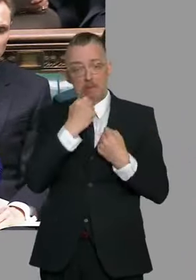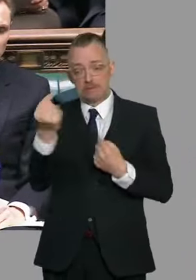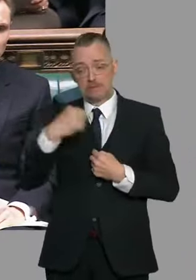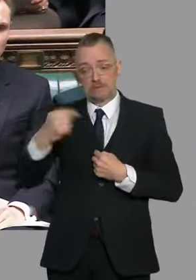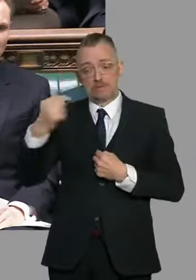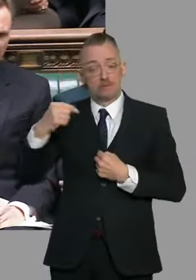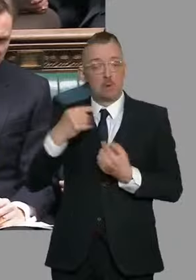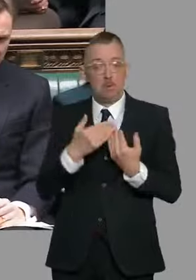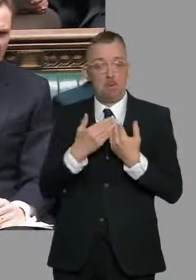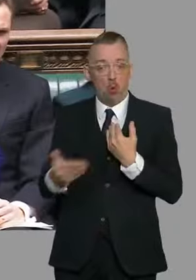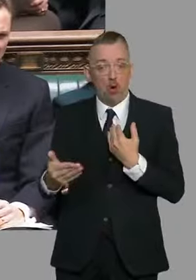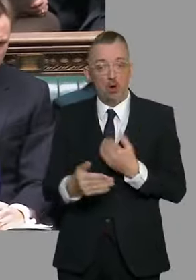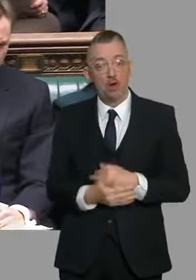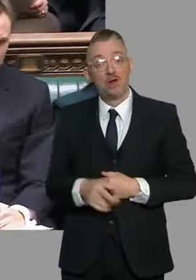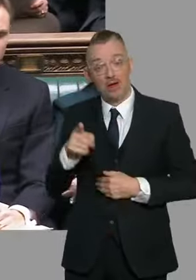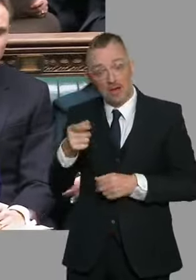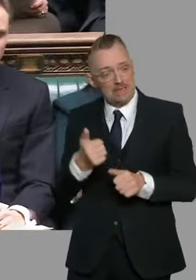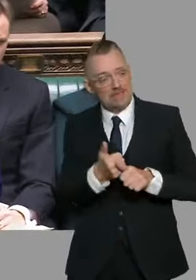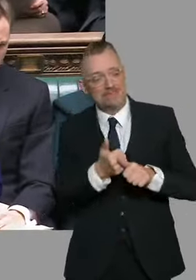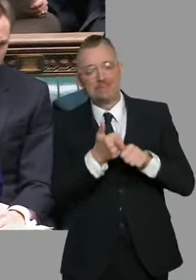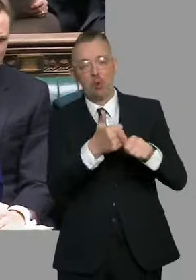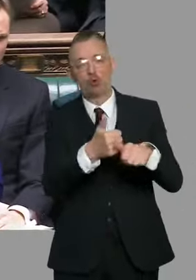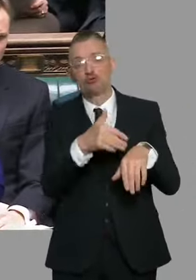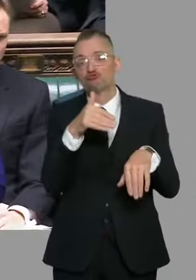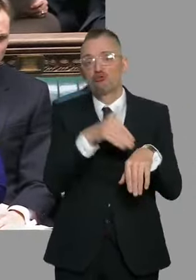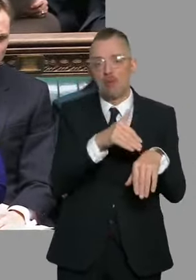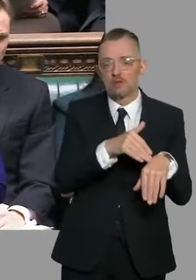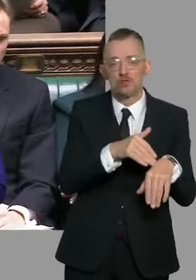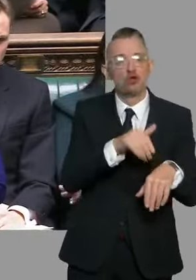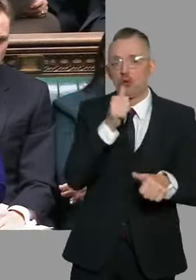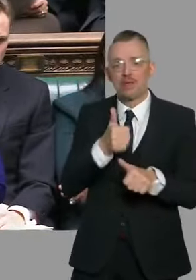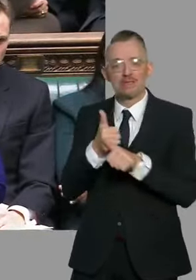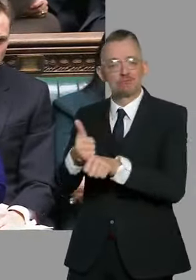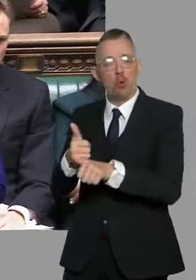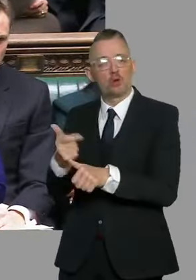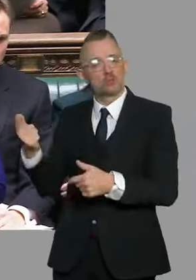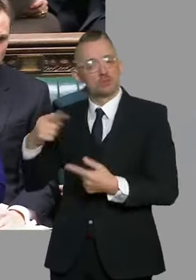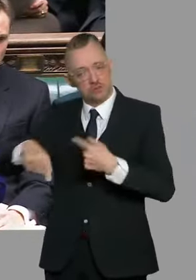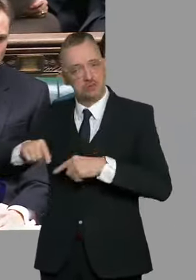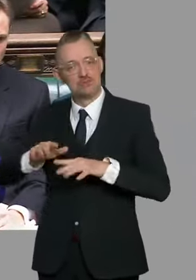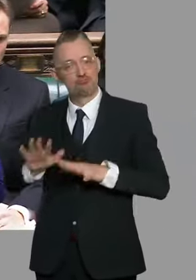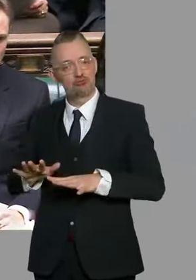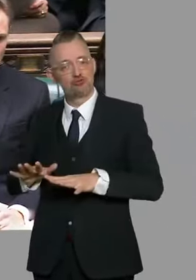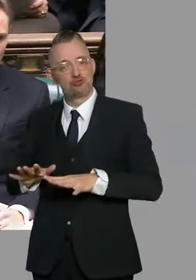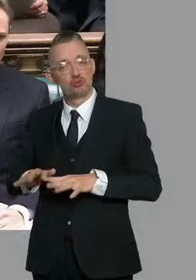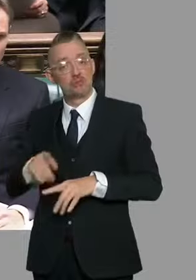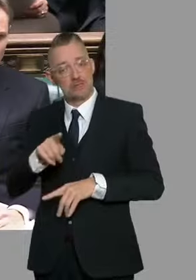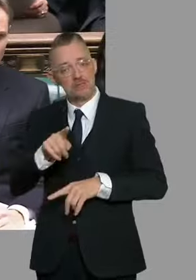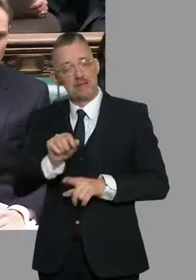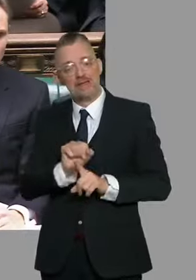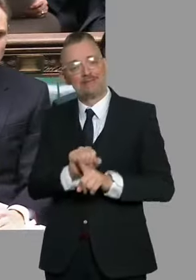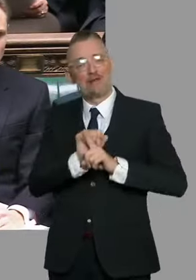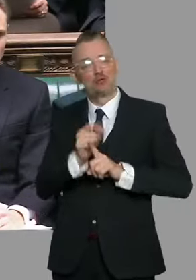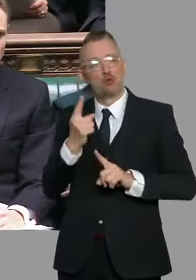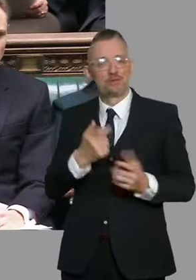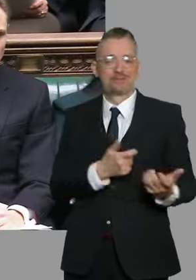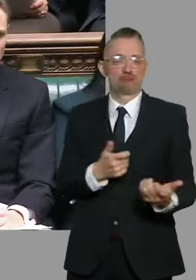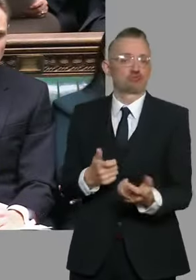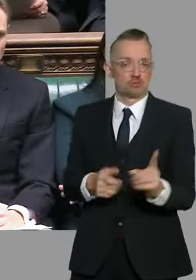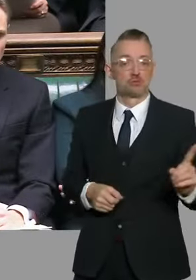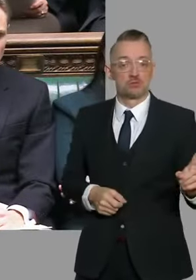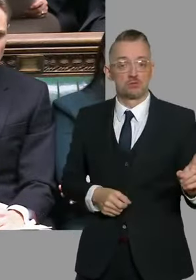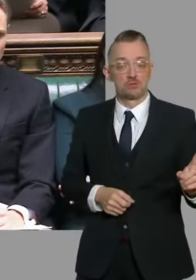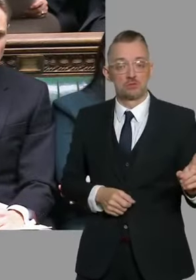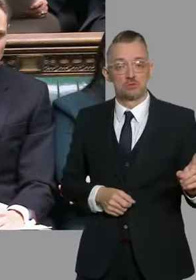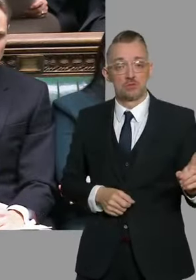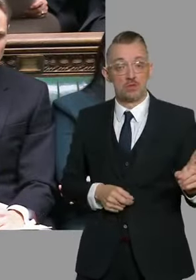law-abiding British people. He defended terrorists like Hizb ut-Tahrir in the European Court. He argued all